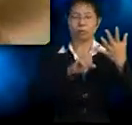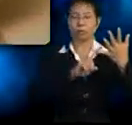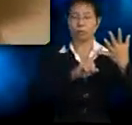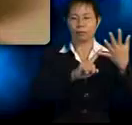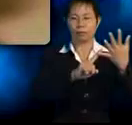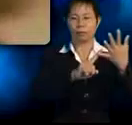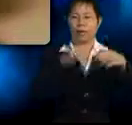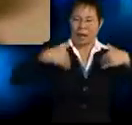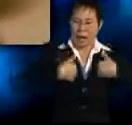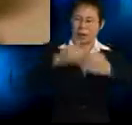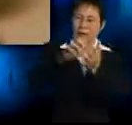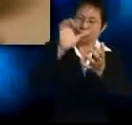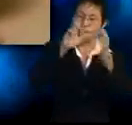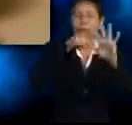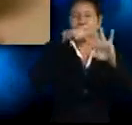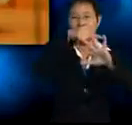animal shells,